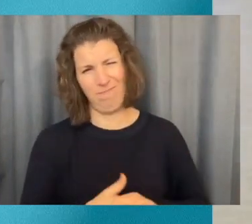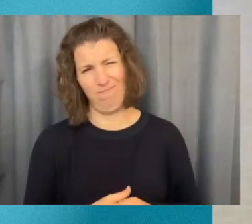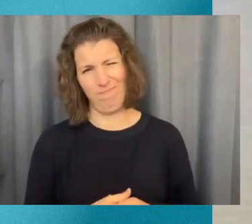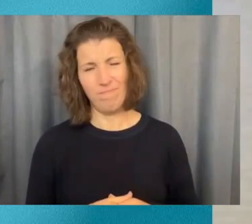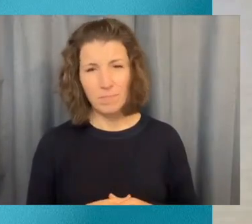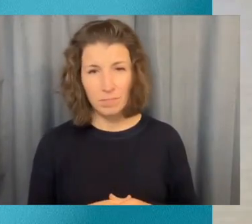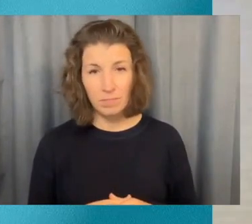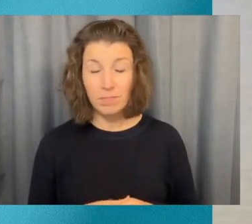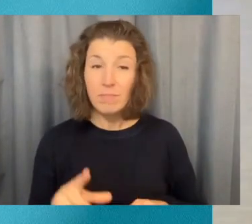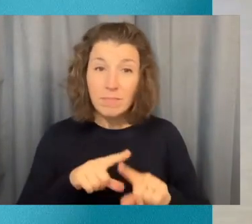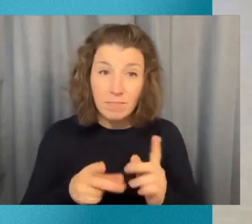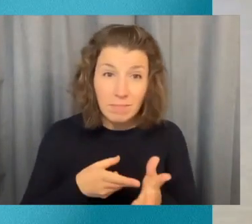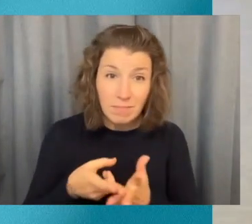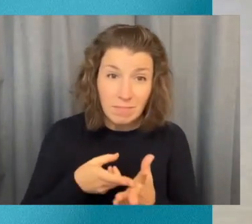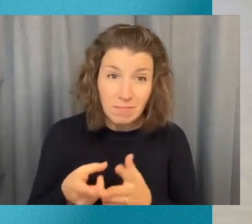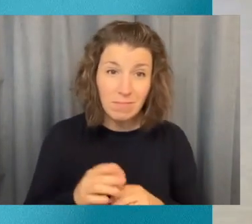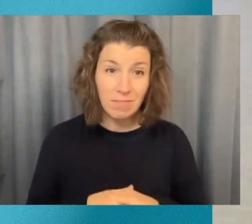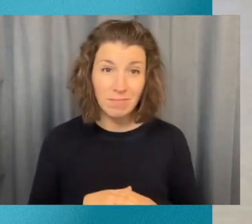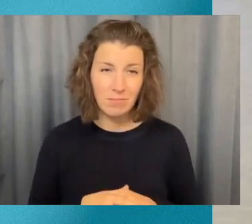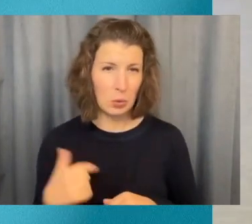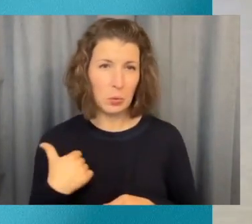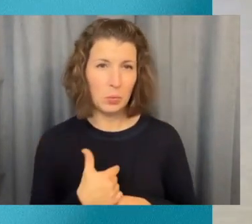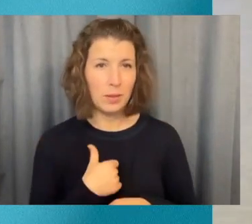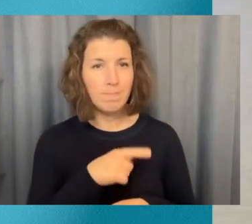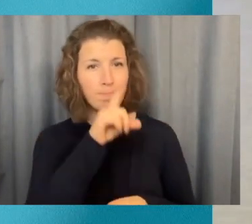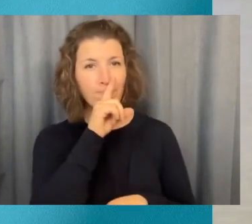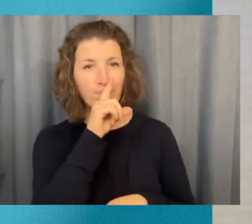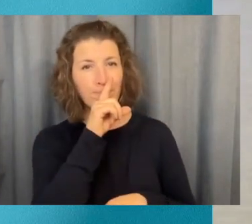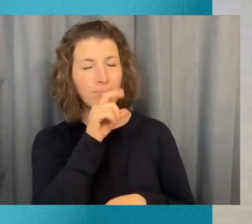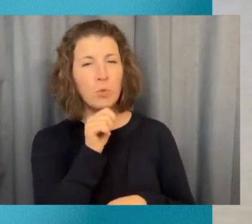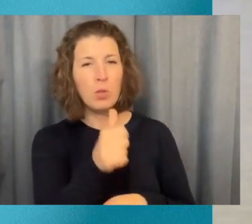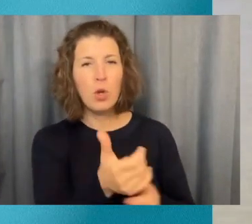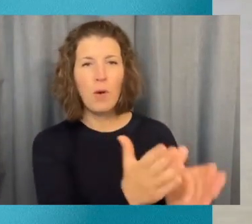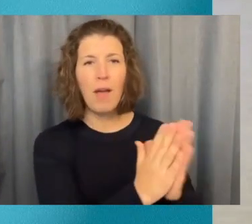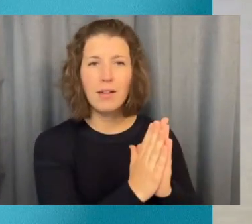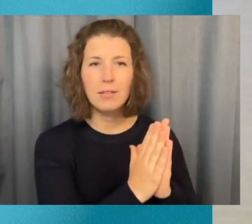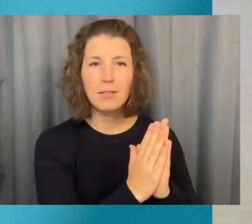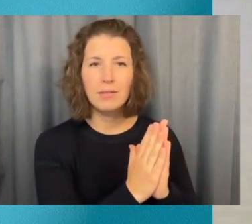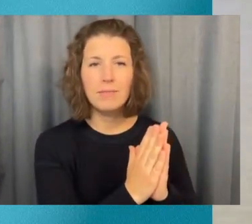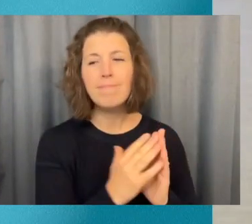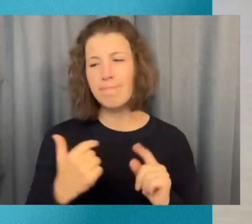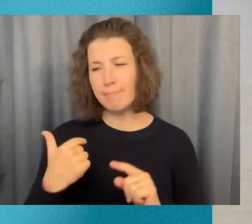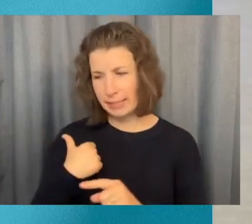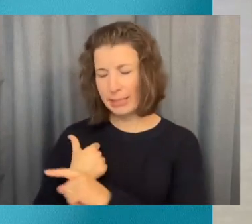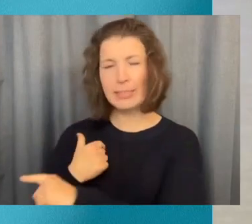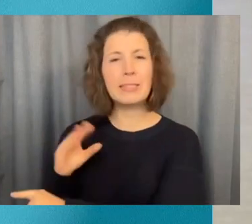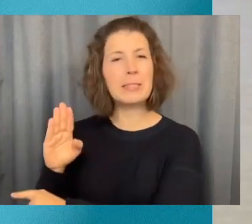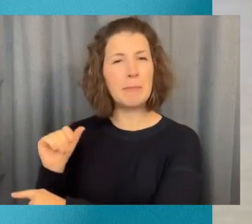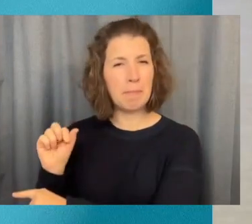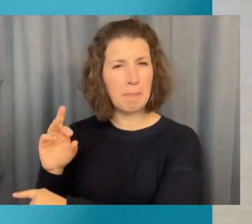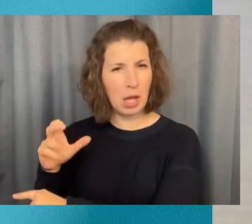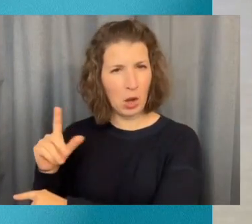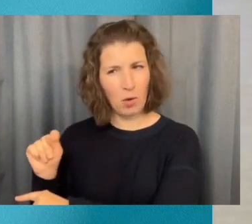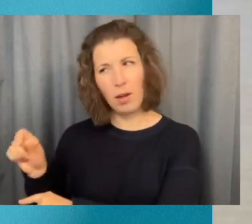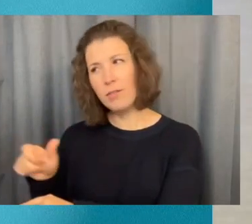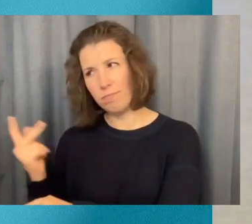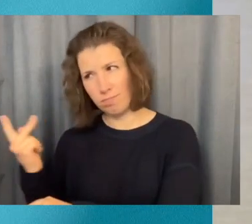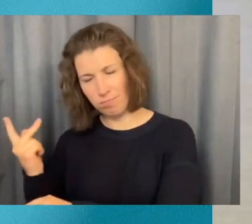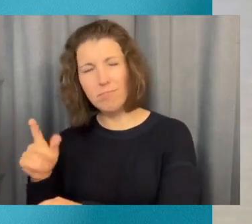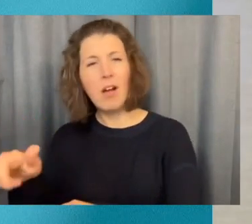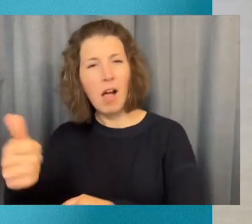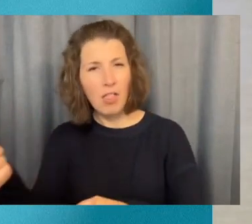is, we don't ask. Nadine Barrett and others have a campaign now going that says, just ask